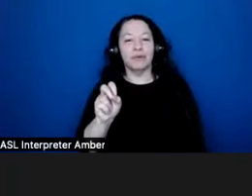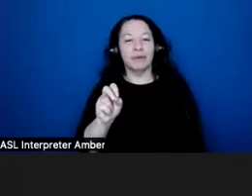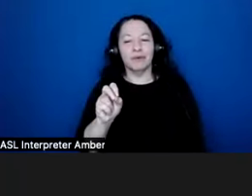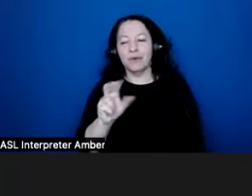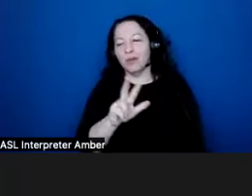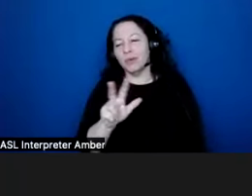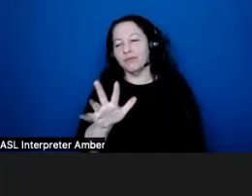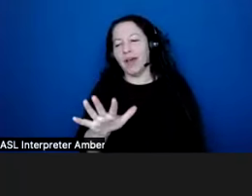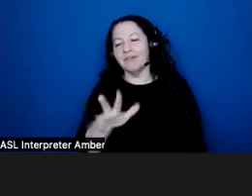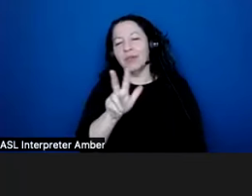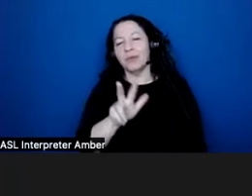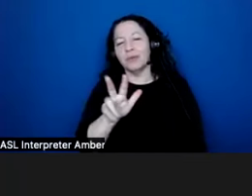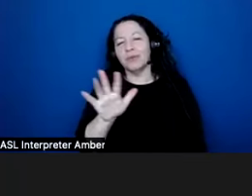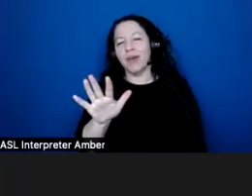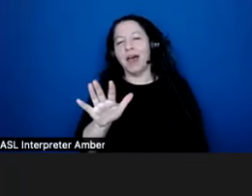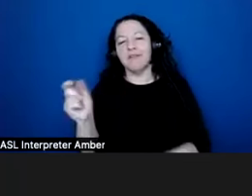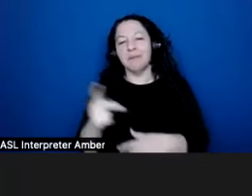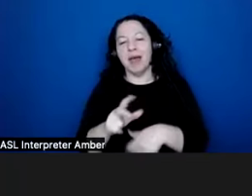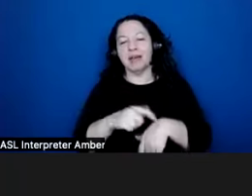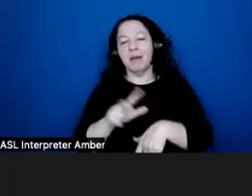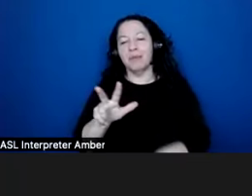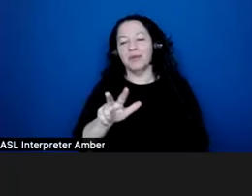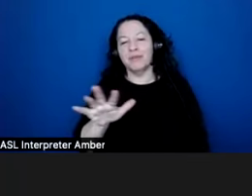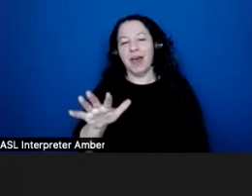3:35. Thank you.